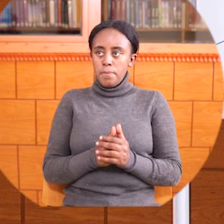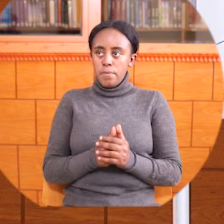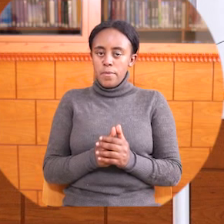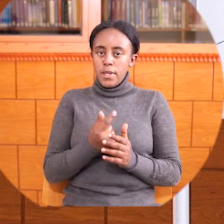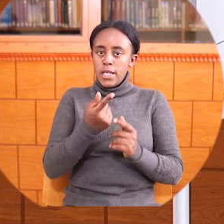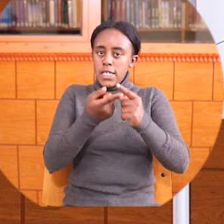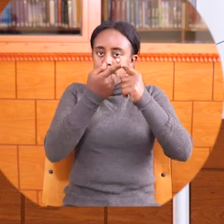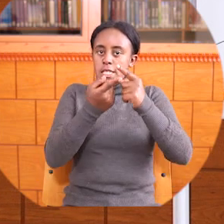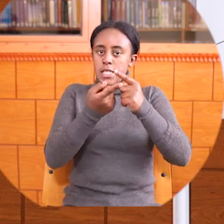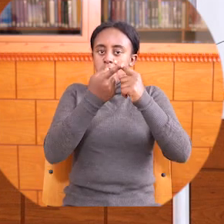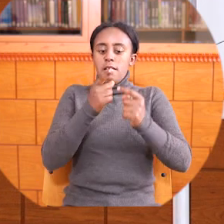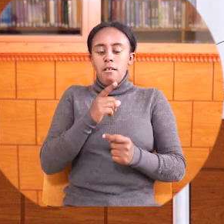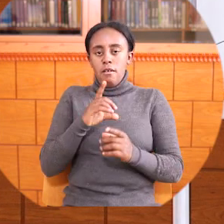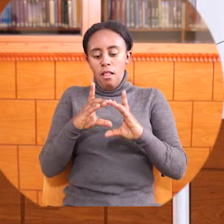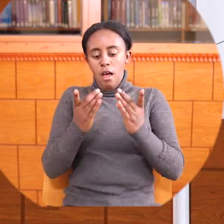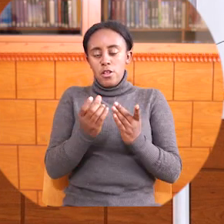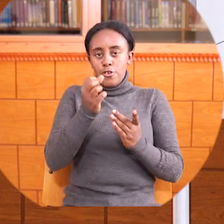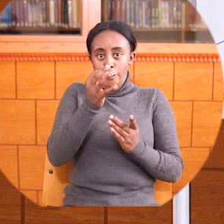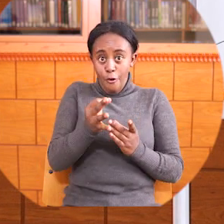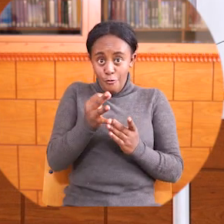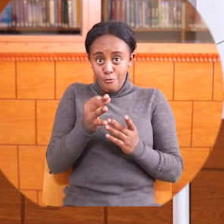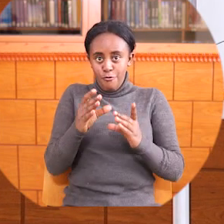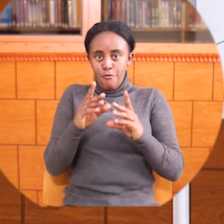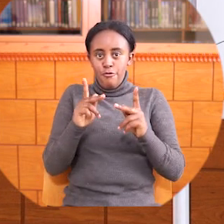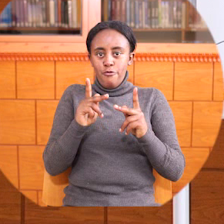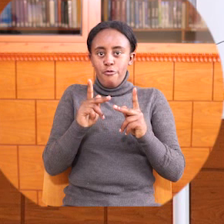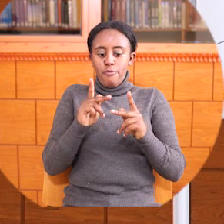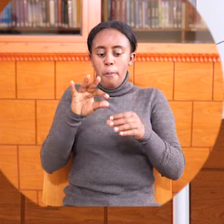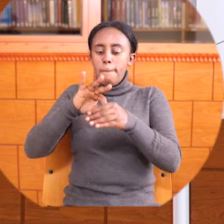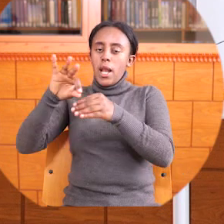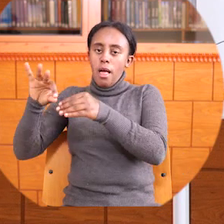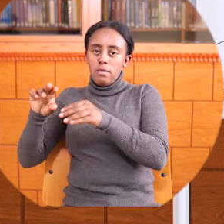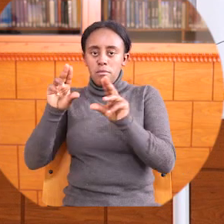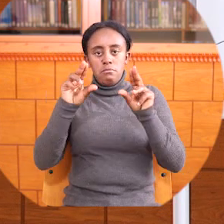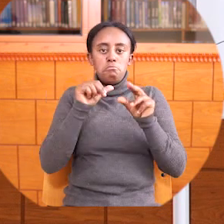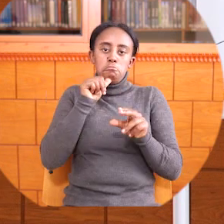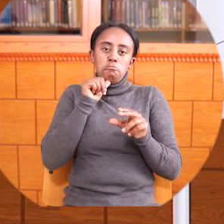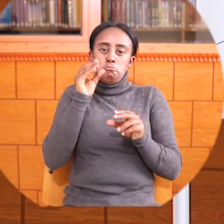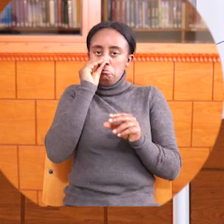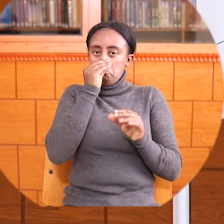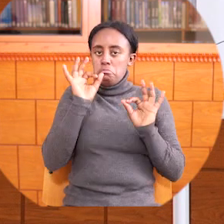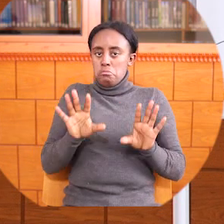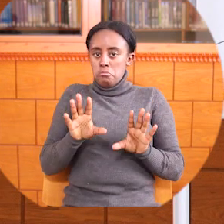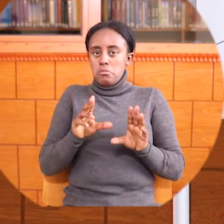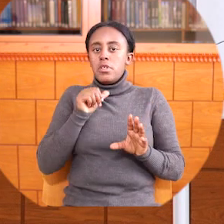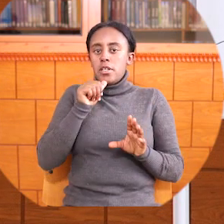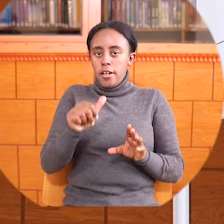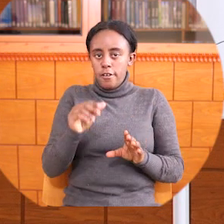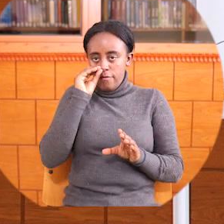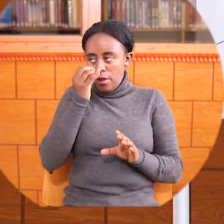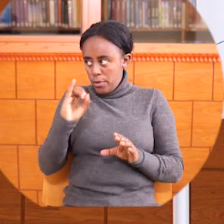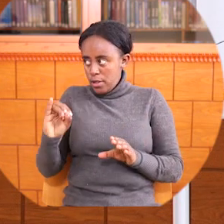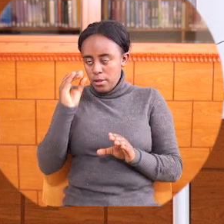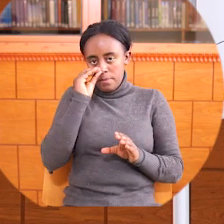the second class of plant which is called non-flowering plant. Non-flowering plants are